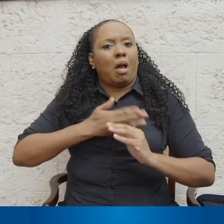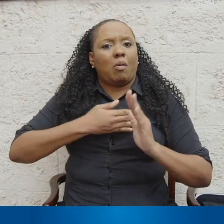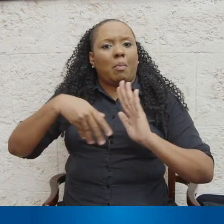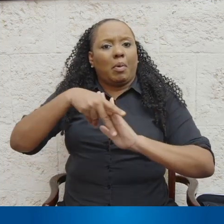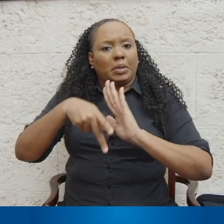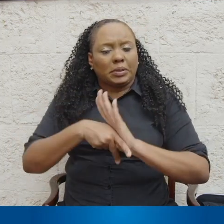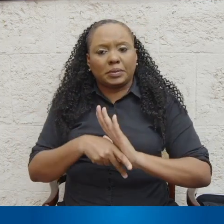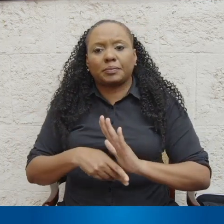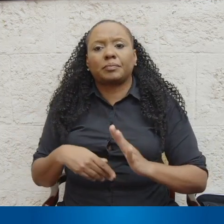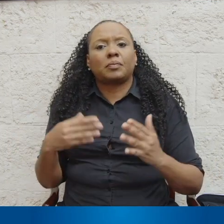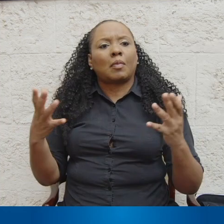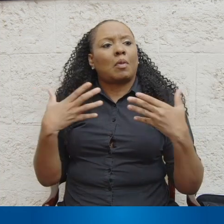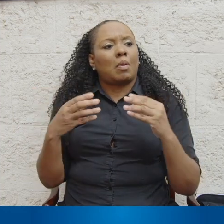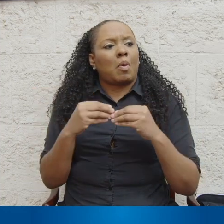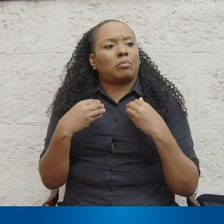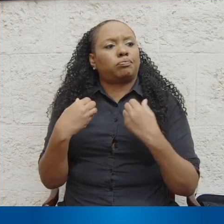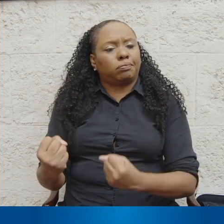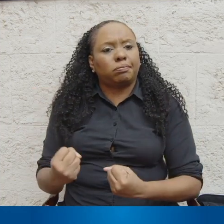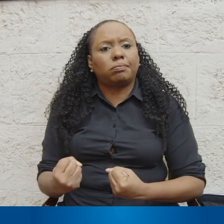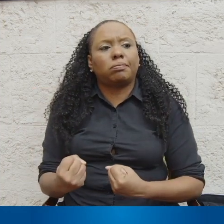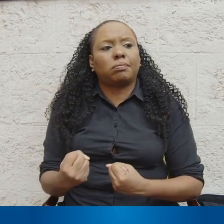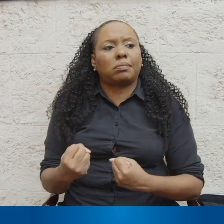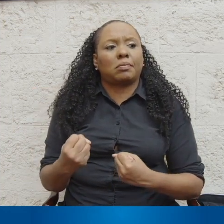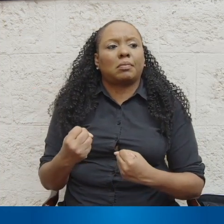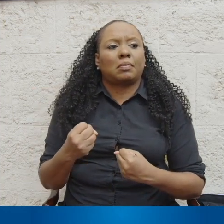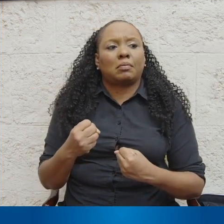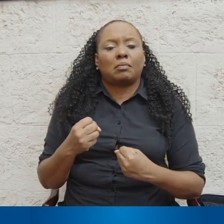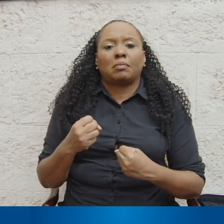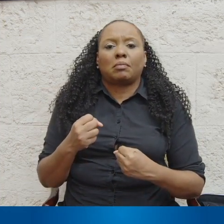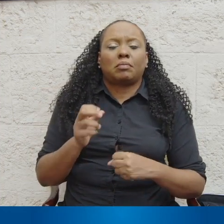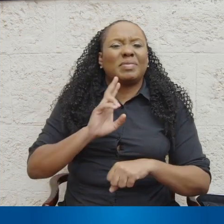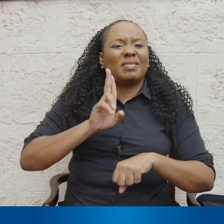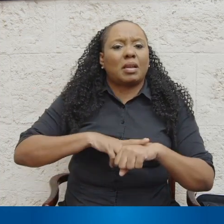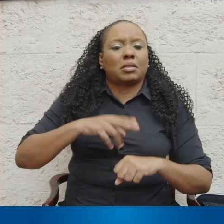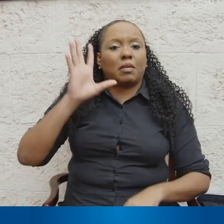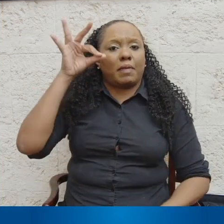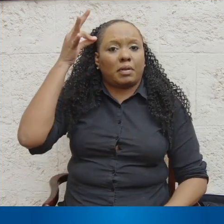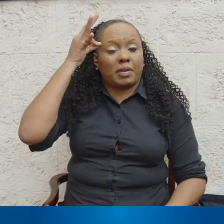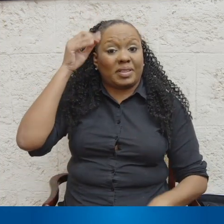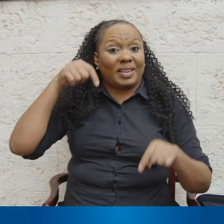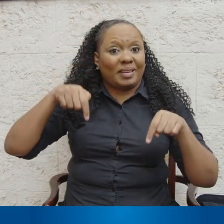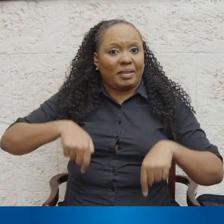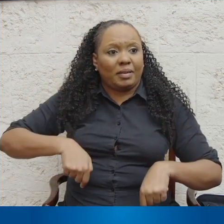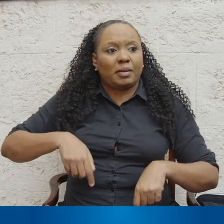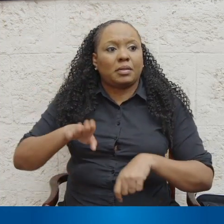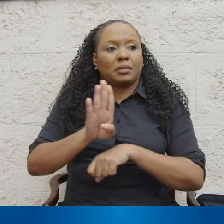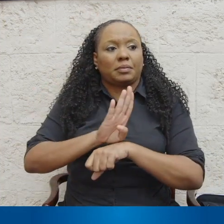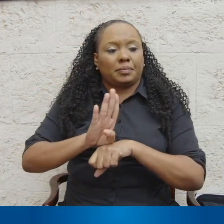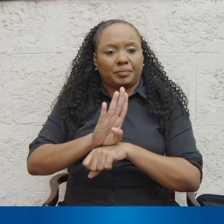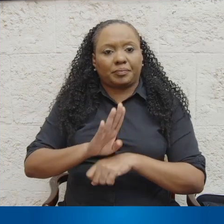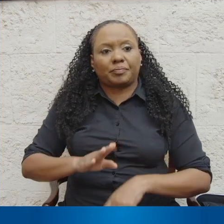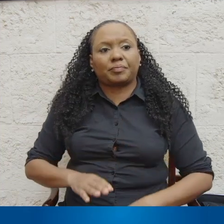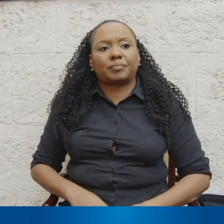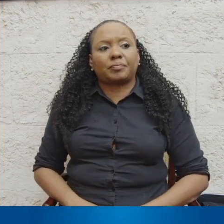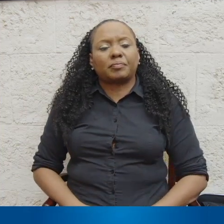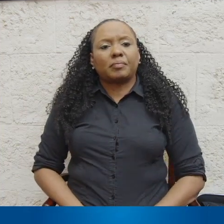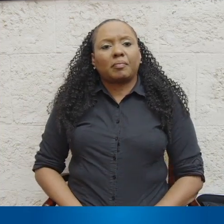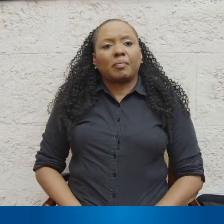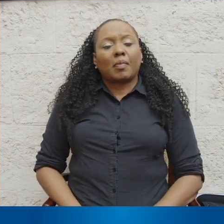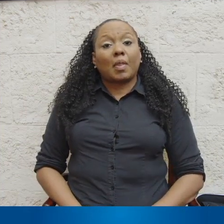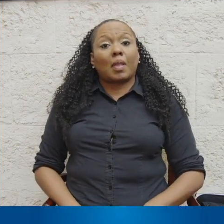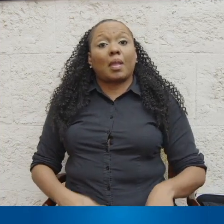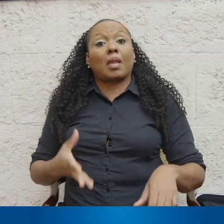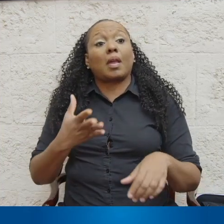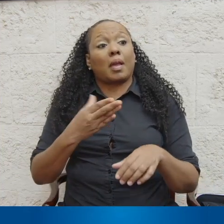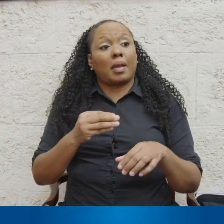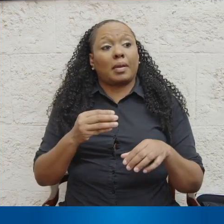also looking to strengthen the capacity of the national federations on island. There will be an interministerial committee on sports, and this